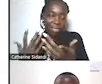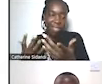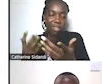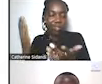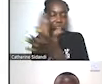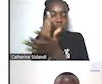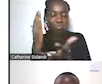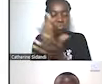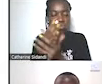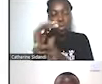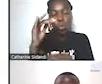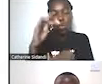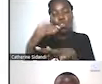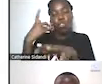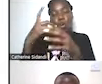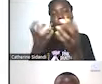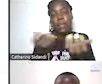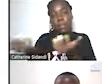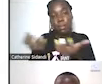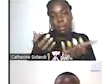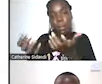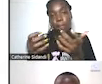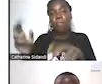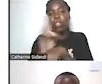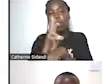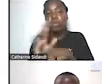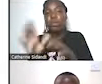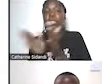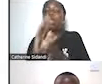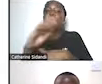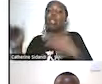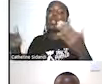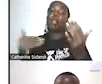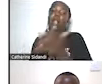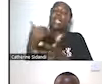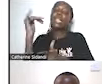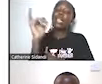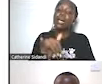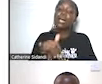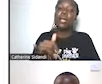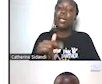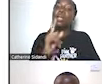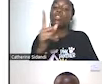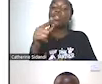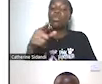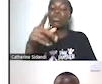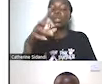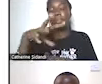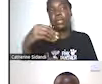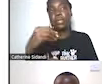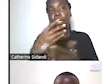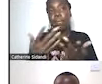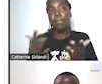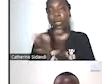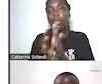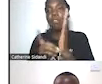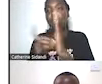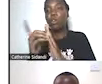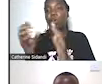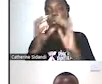for the business. It can be used and all that. So it took a while to develop a communication. How do we communicate the data that you have?